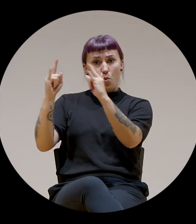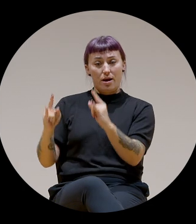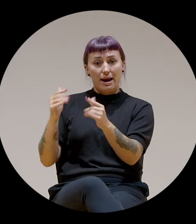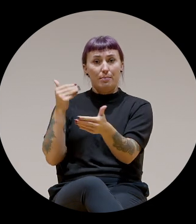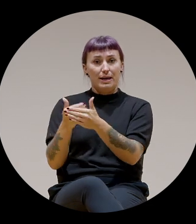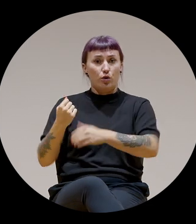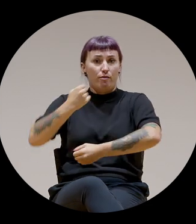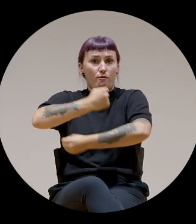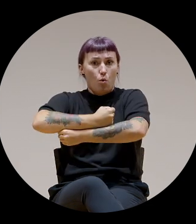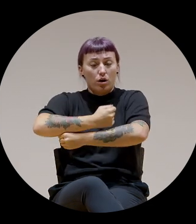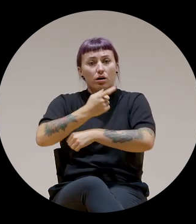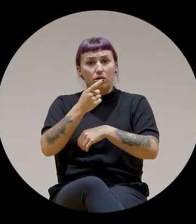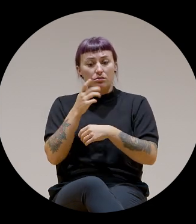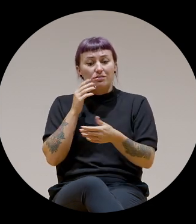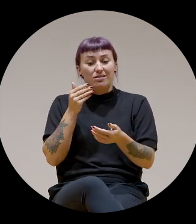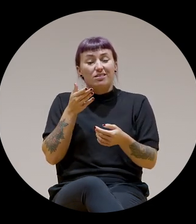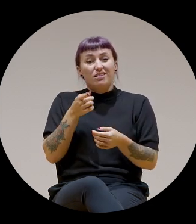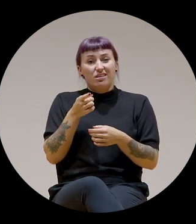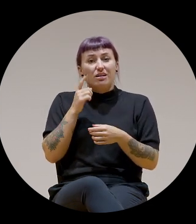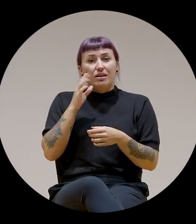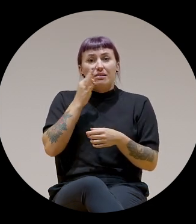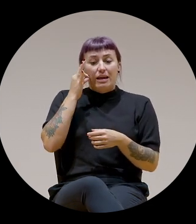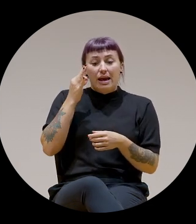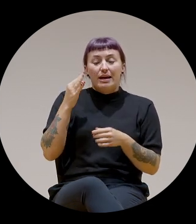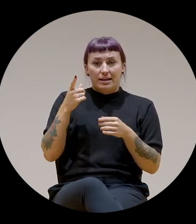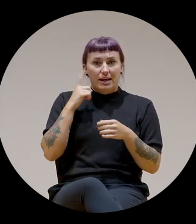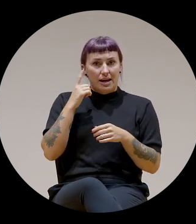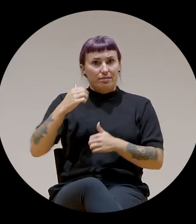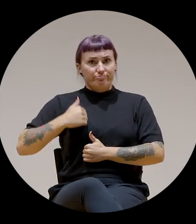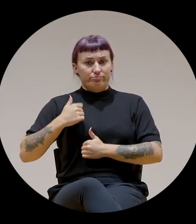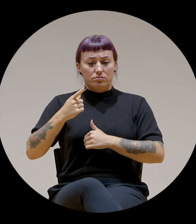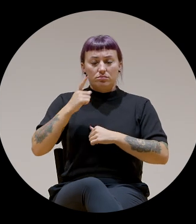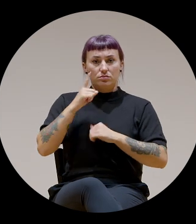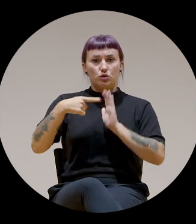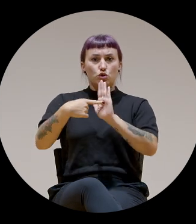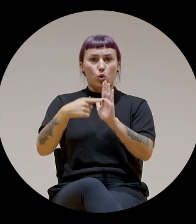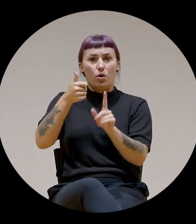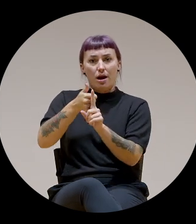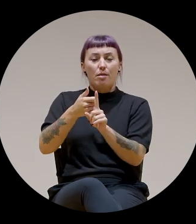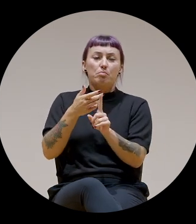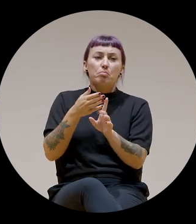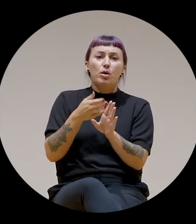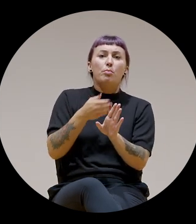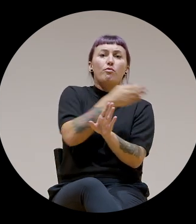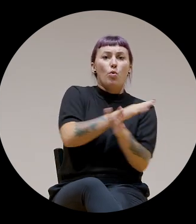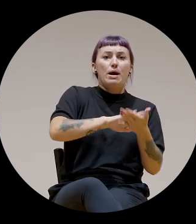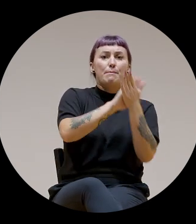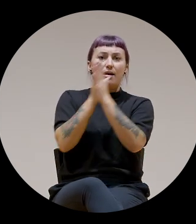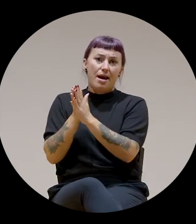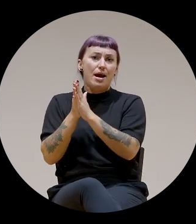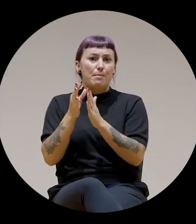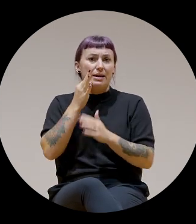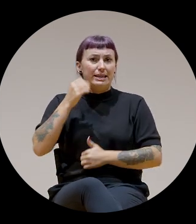near the fort. And so here the Indian scout is depicting himself probably in the years before he became an Indian scout